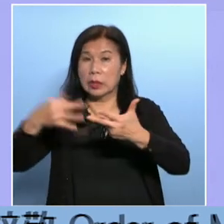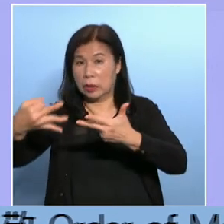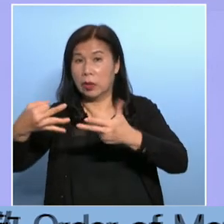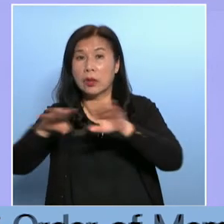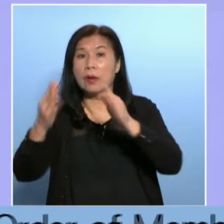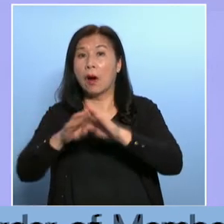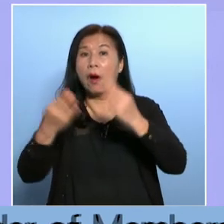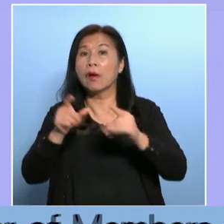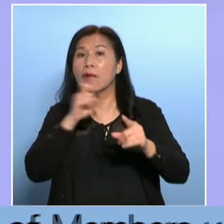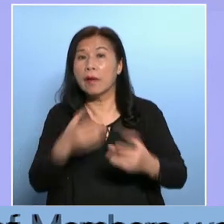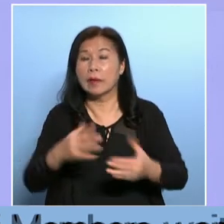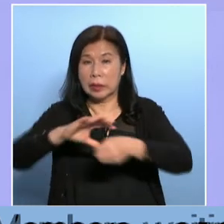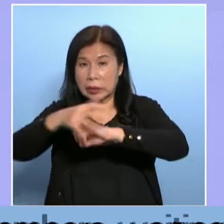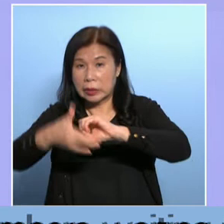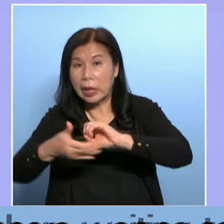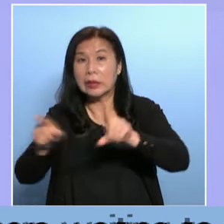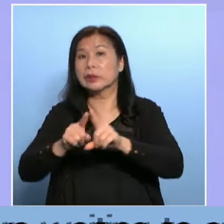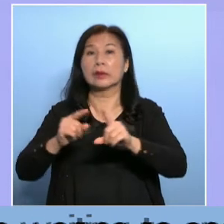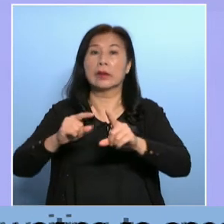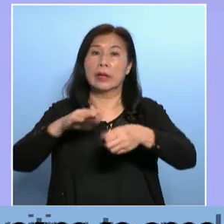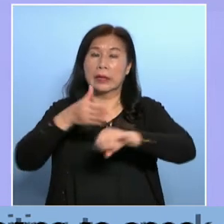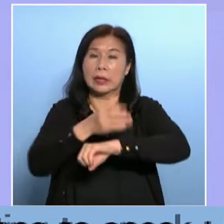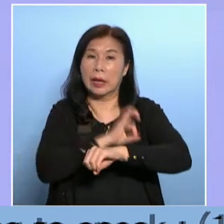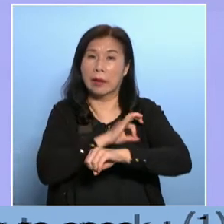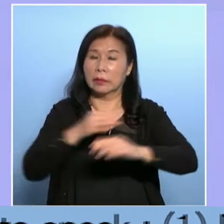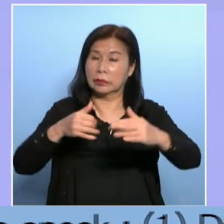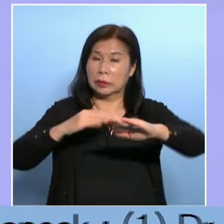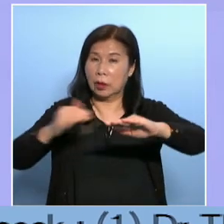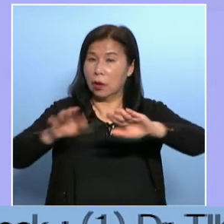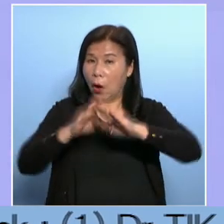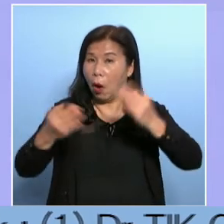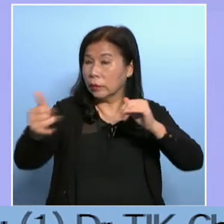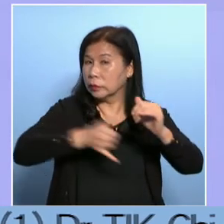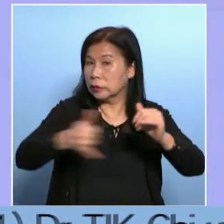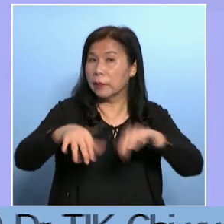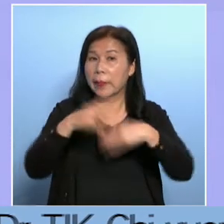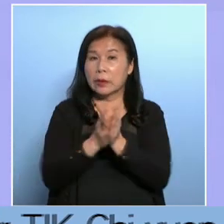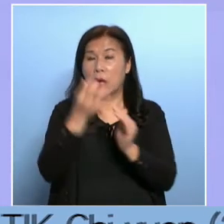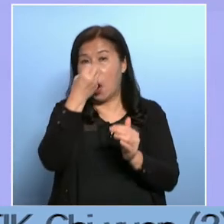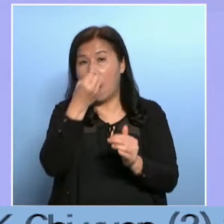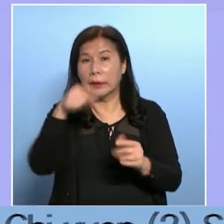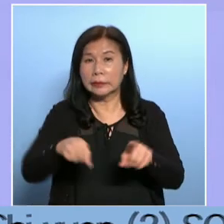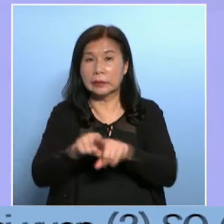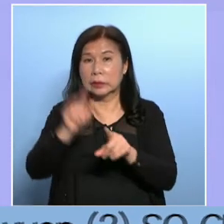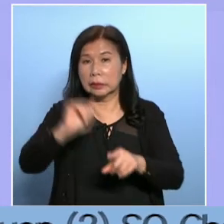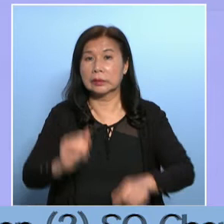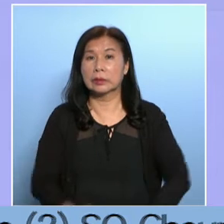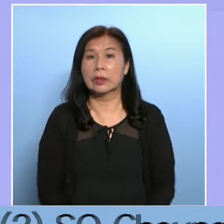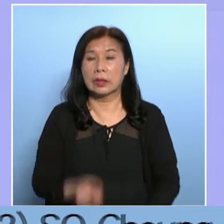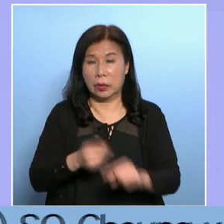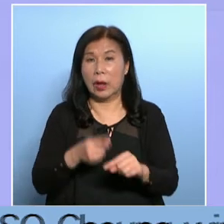with the mainland, and thirdly, gradually to restart our connections with other parts of the